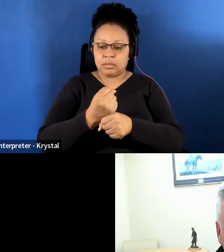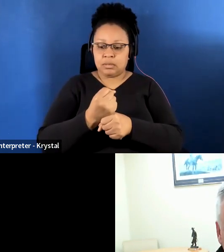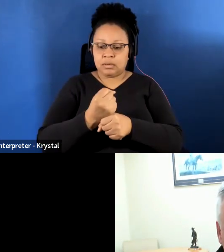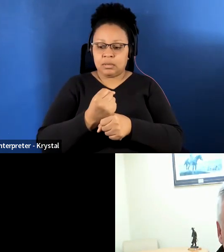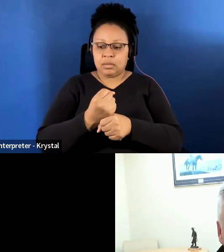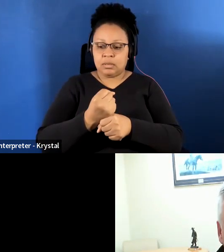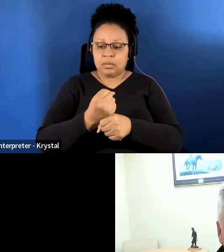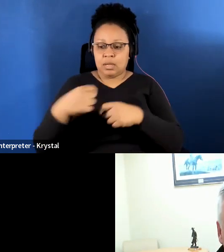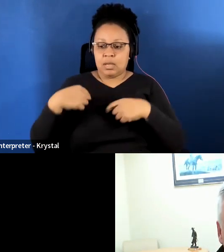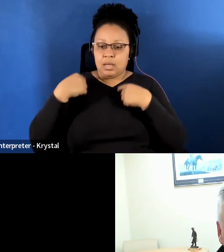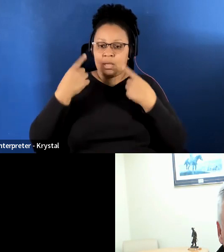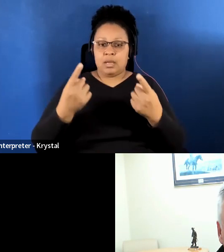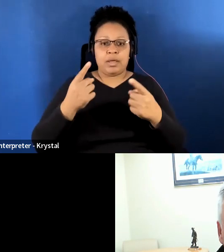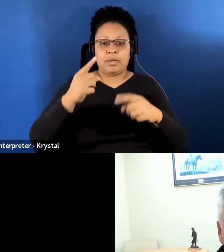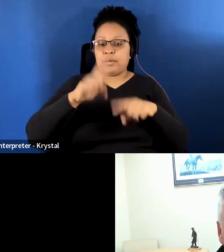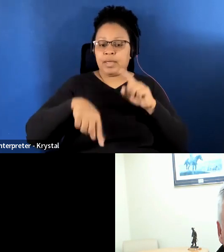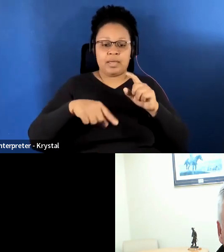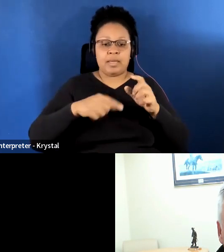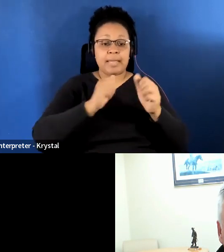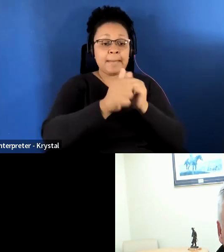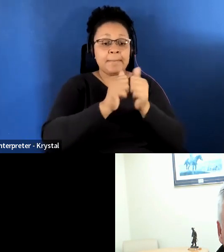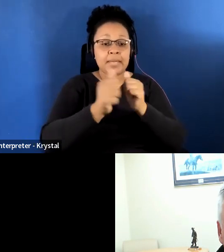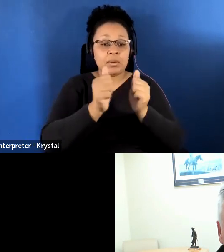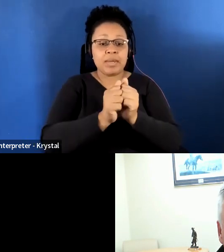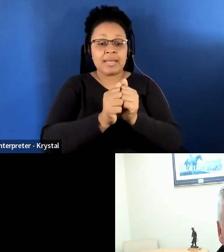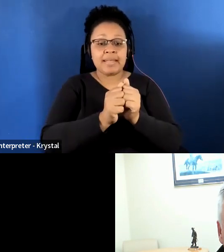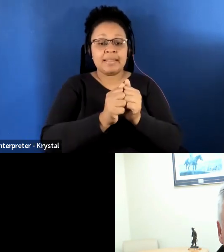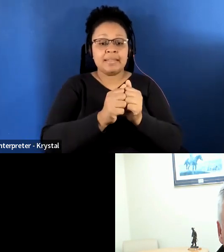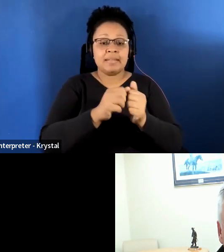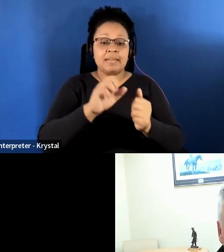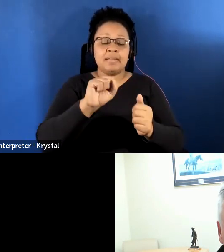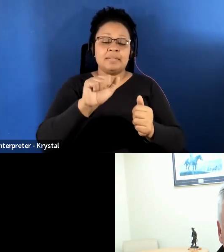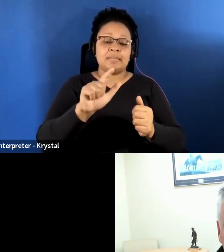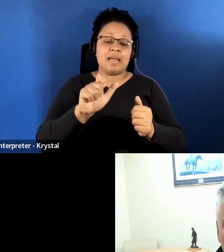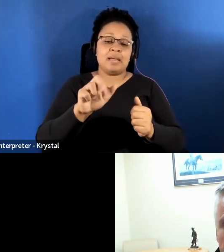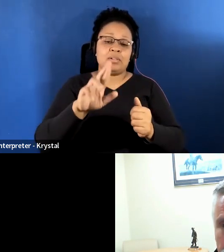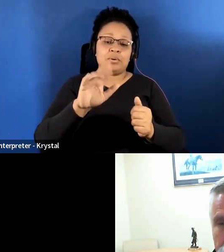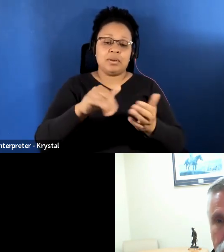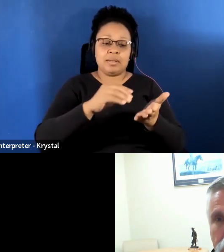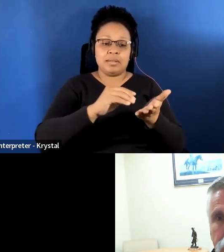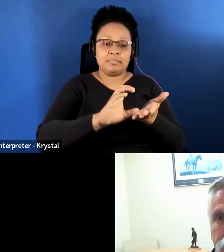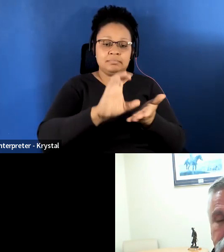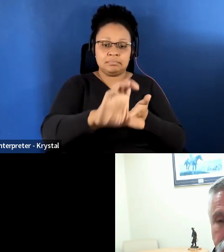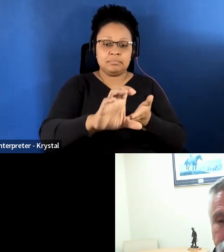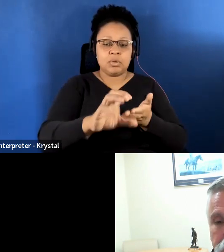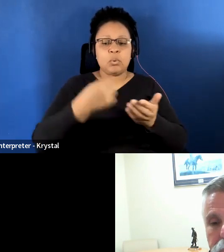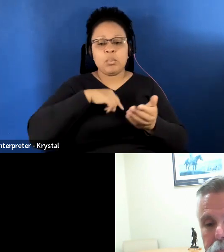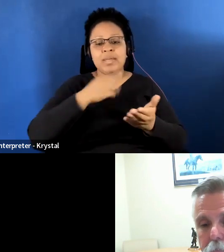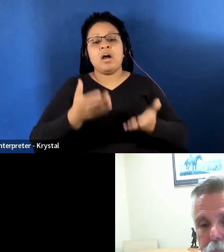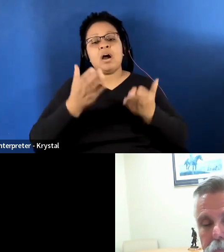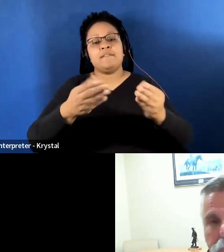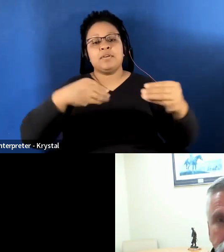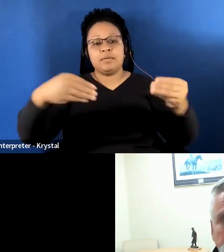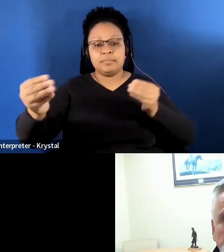compete with salary. We've been able to compete because of our flexibility, because of the things we offer. Most centers offer that break